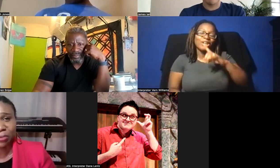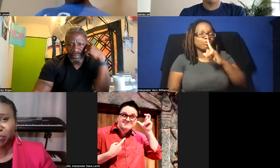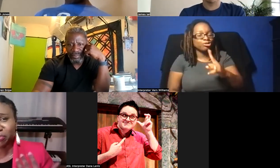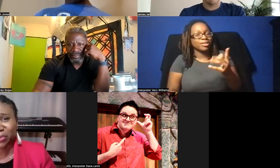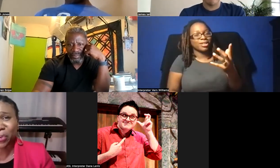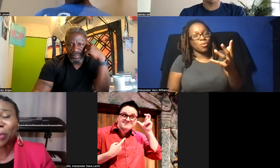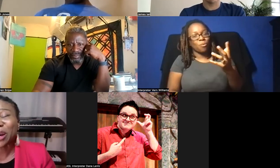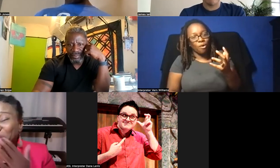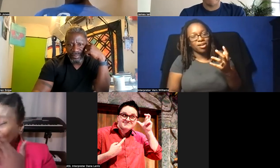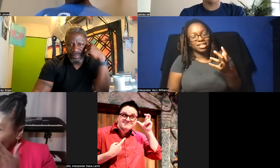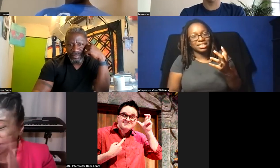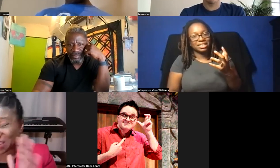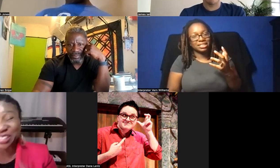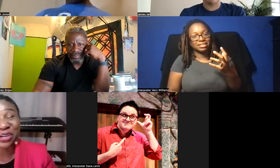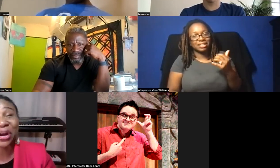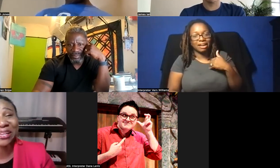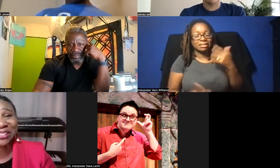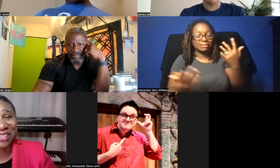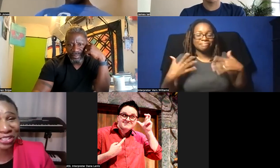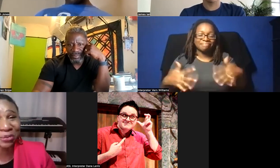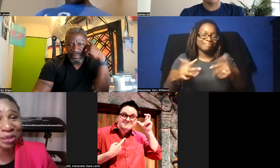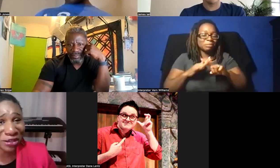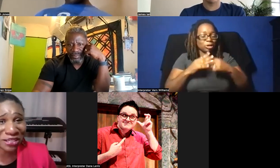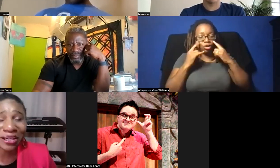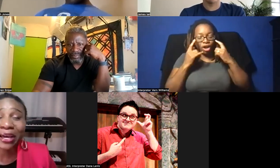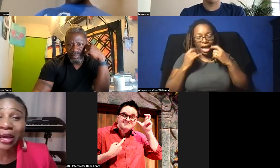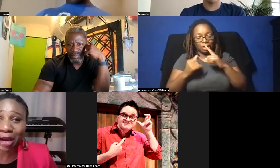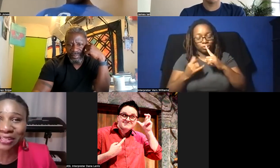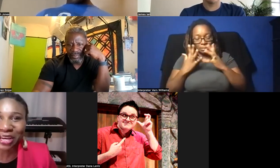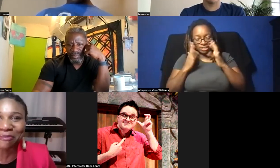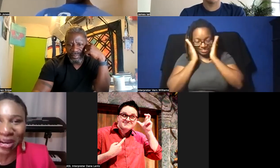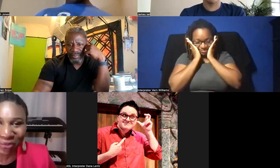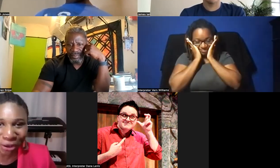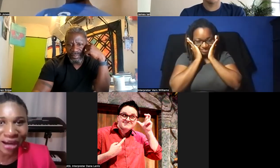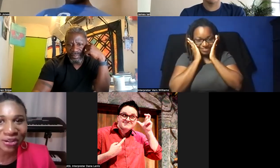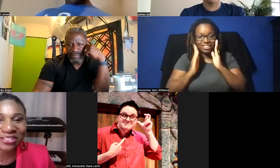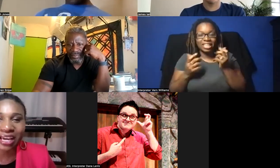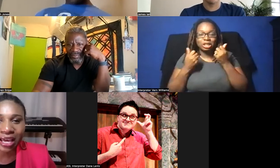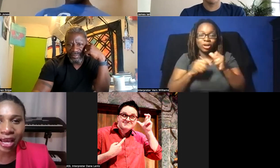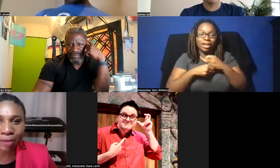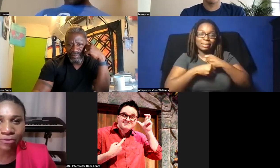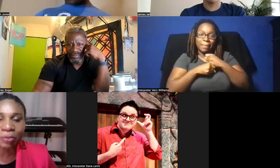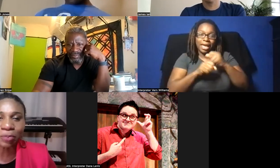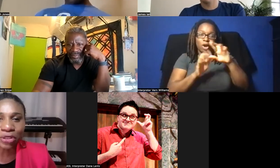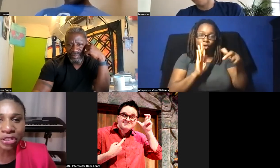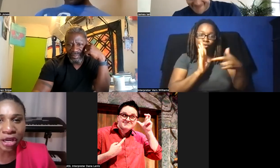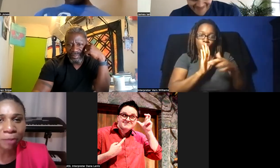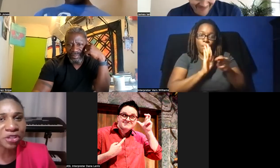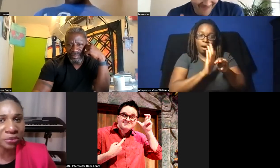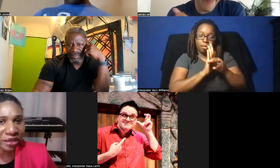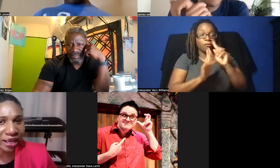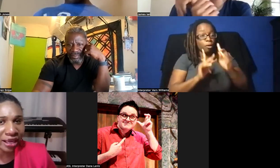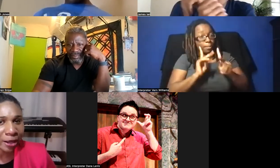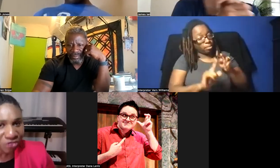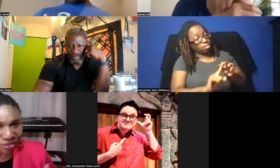know, role models. God, I'm actually crying. This is actually really embarrassing. To make role models for people to look up